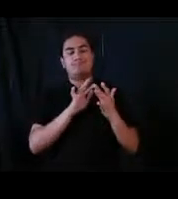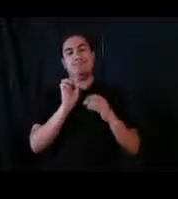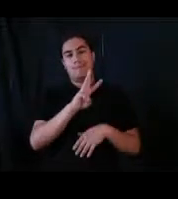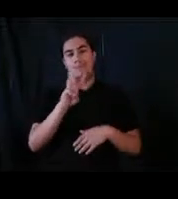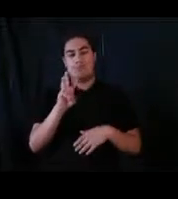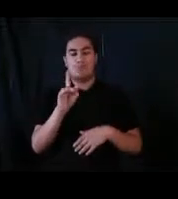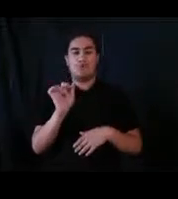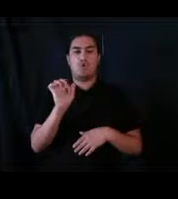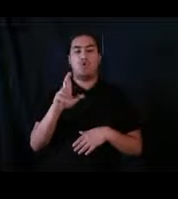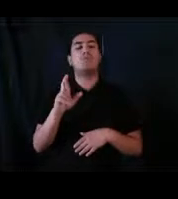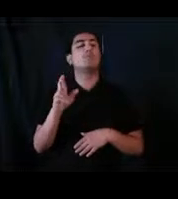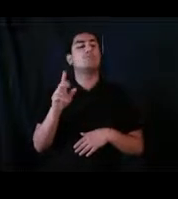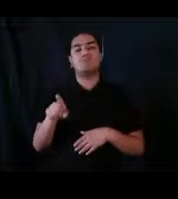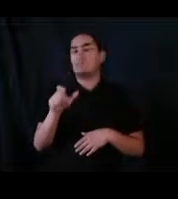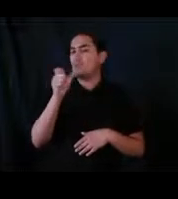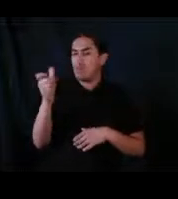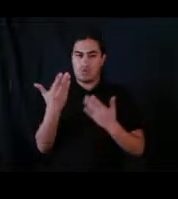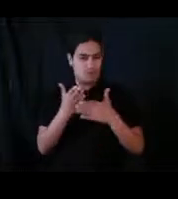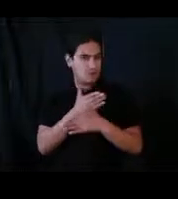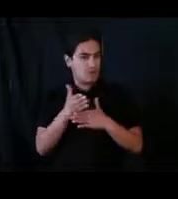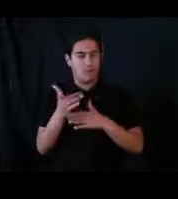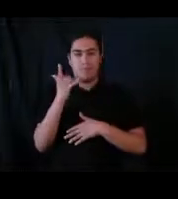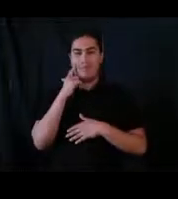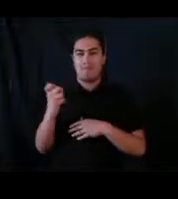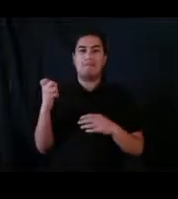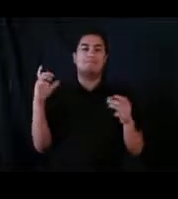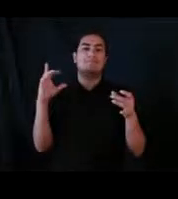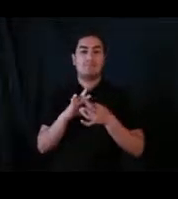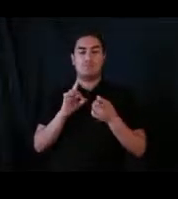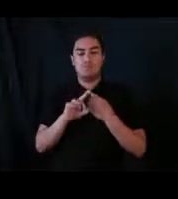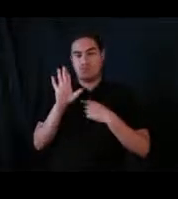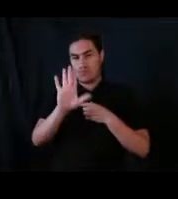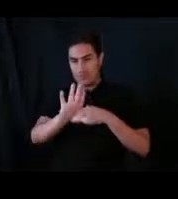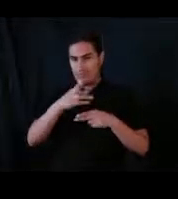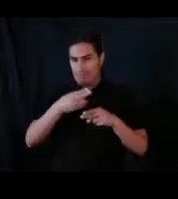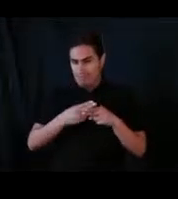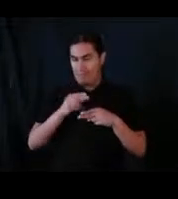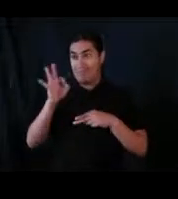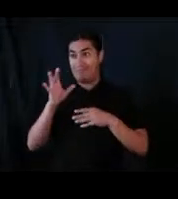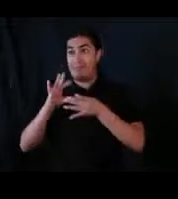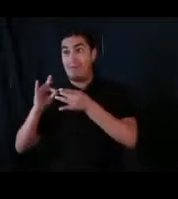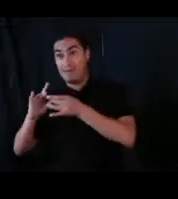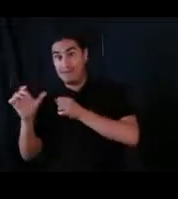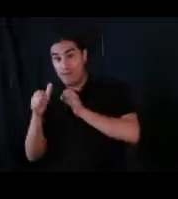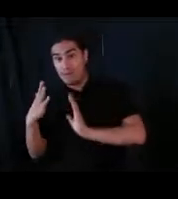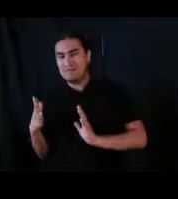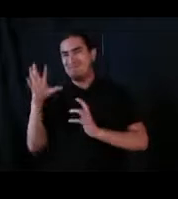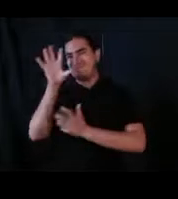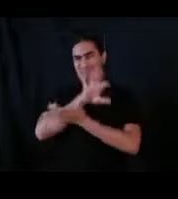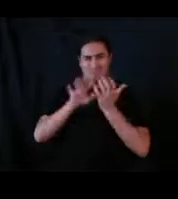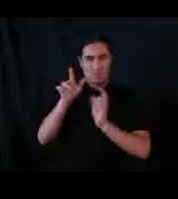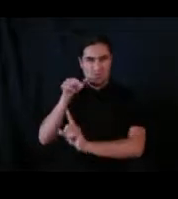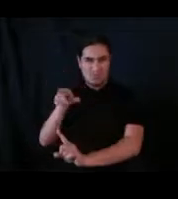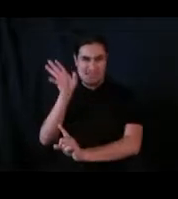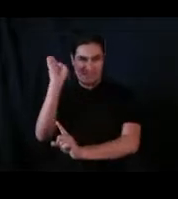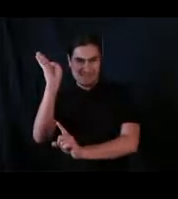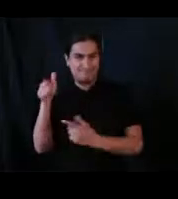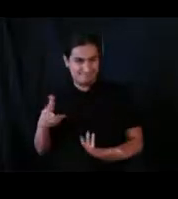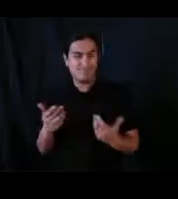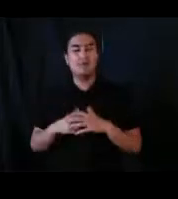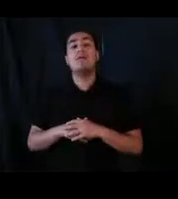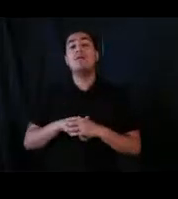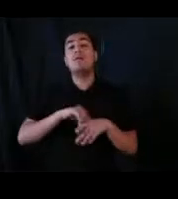participants as they are registered to your name and can create confusion for staff when making comments for all of our meeting attendees